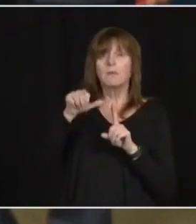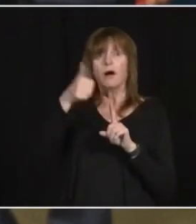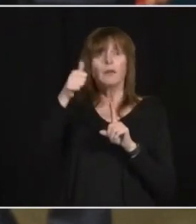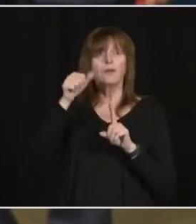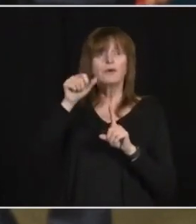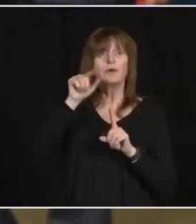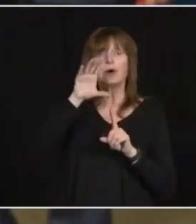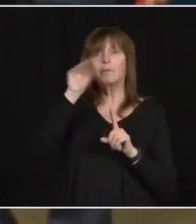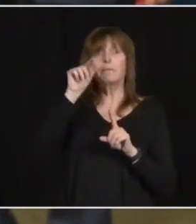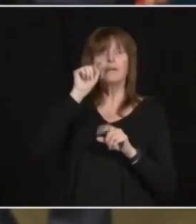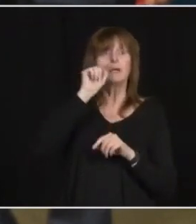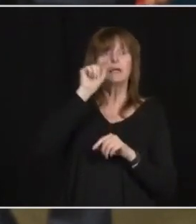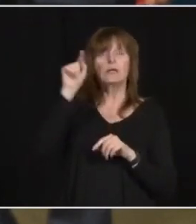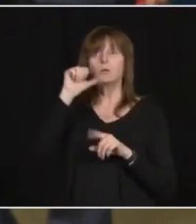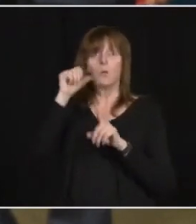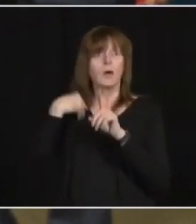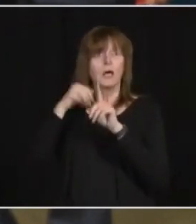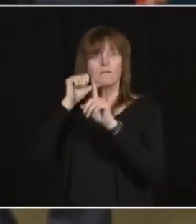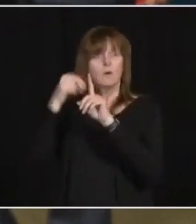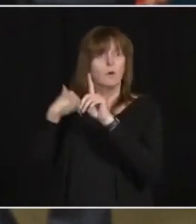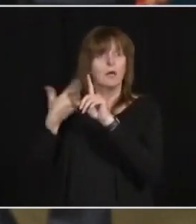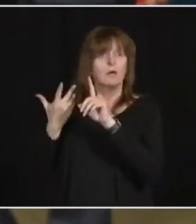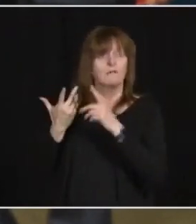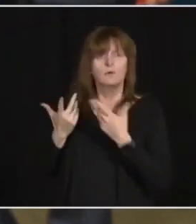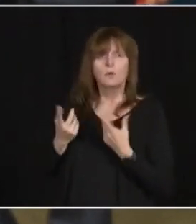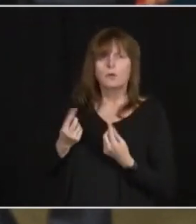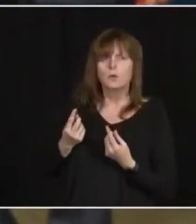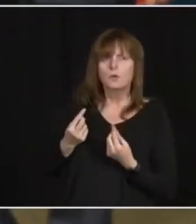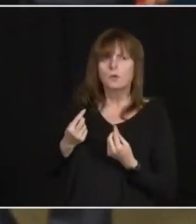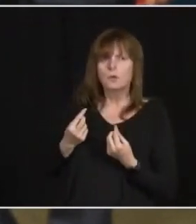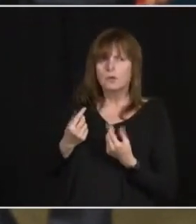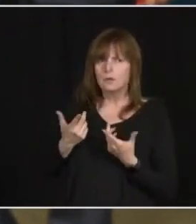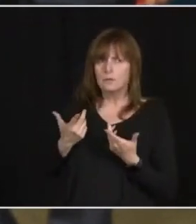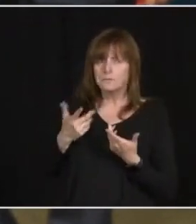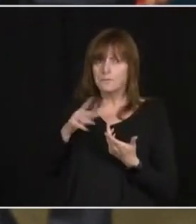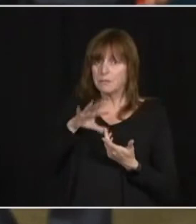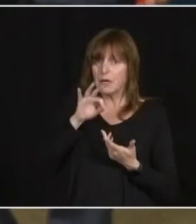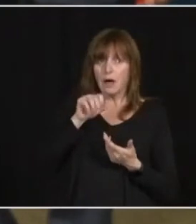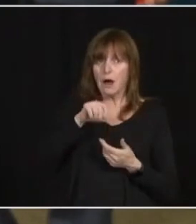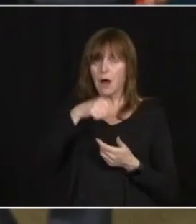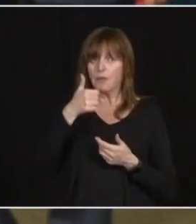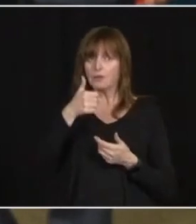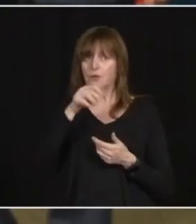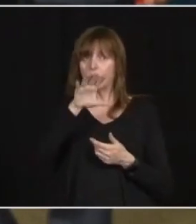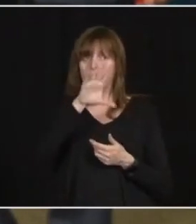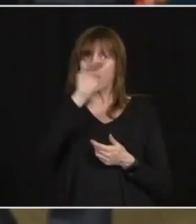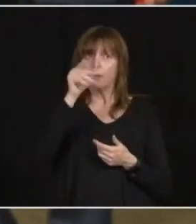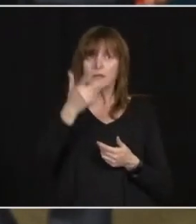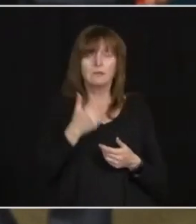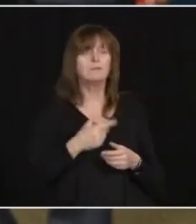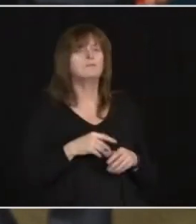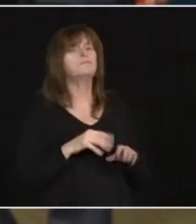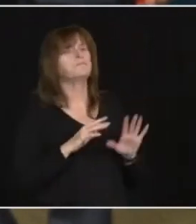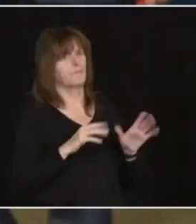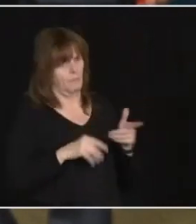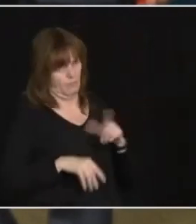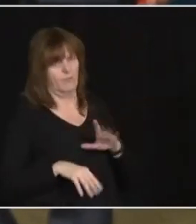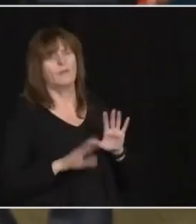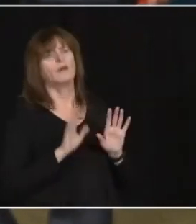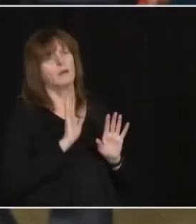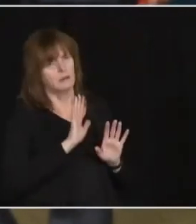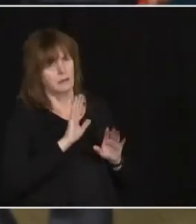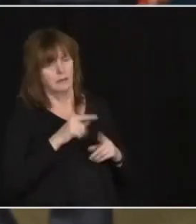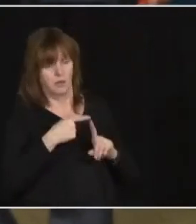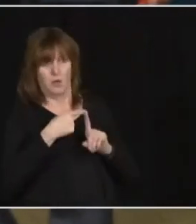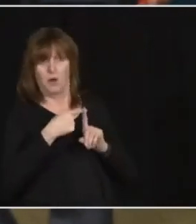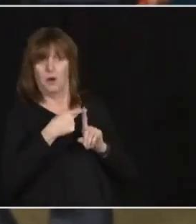Well, on your first question with respect to helping people who are now being required to pay 3 dispensing fees because they